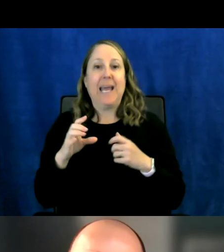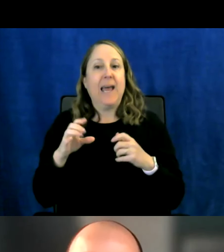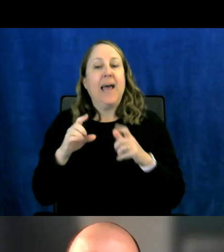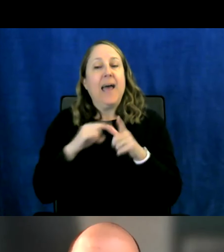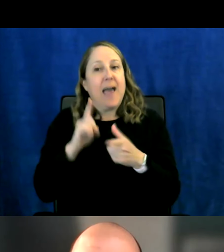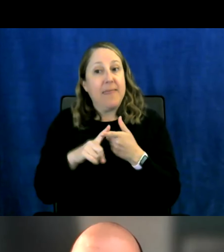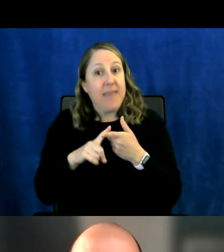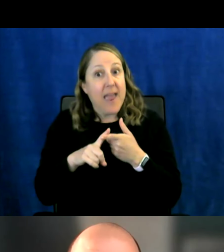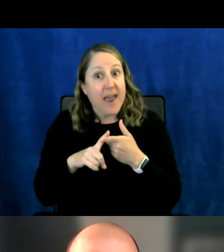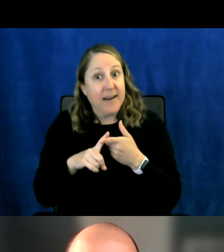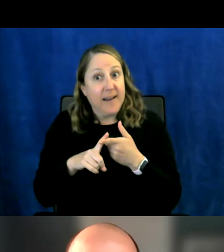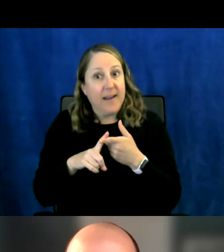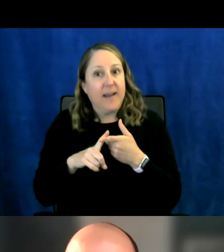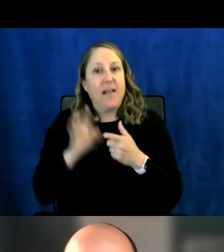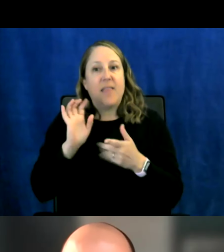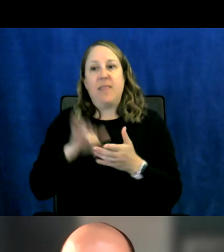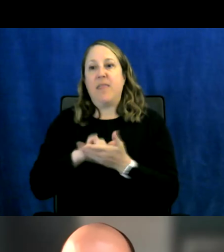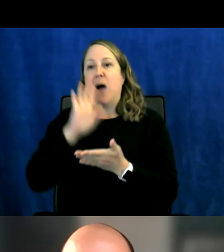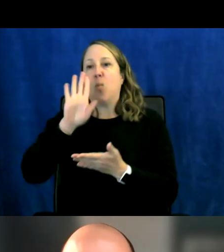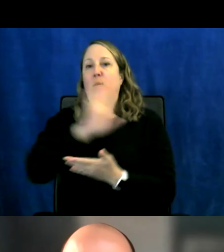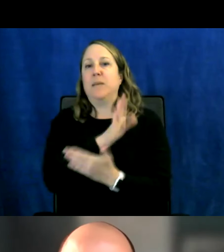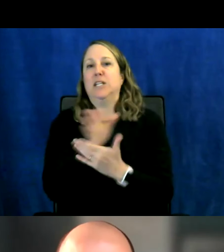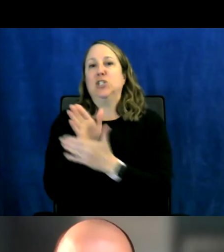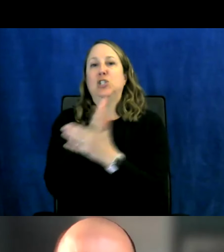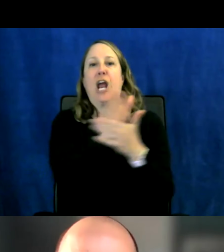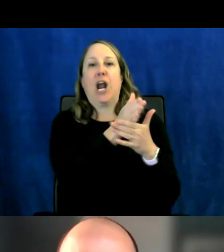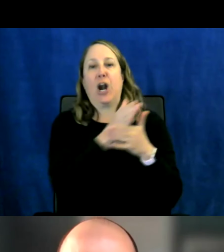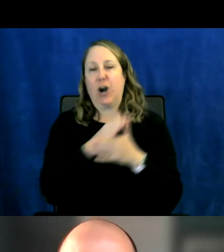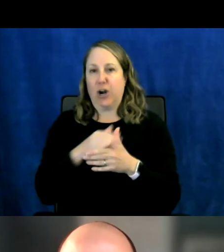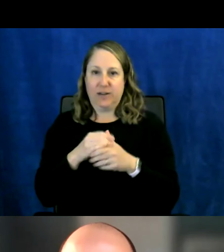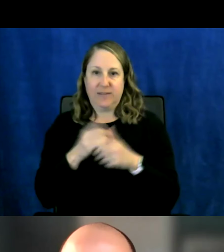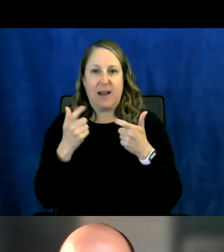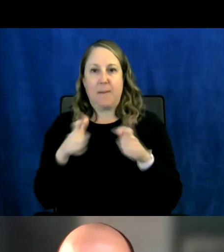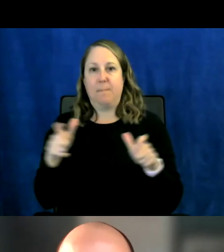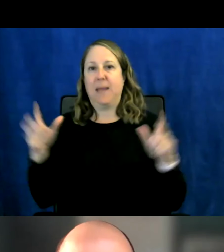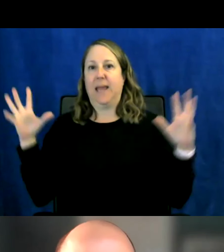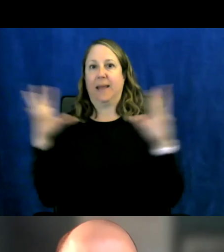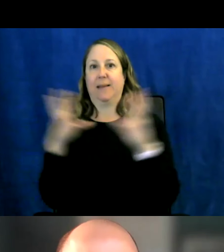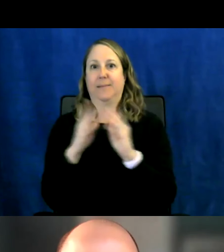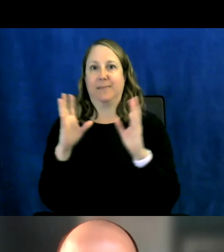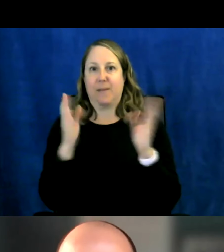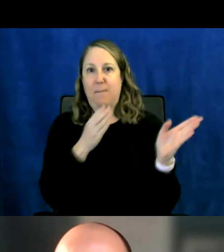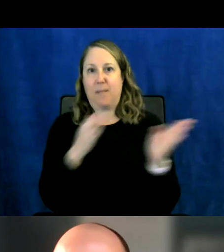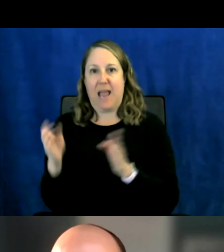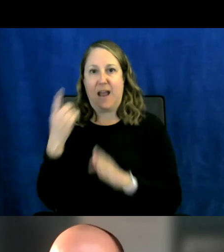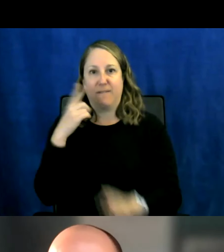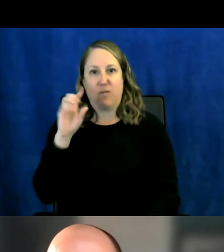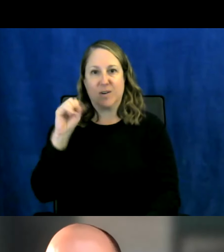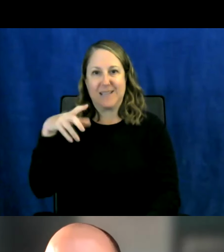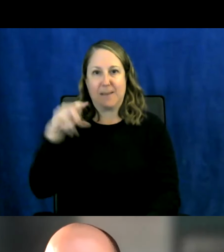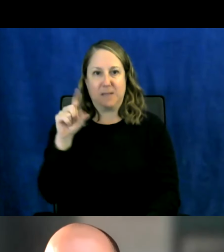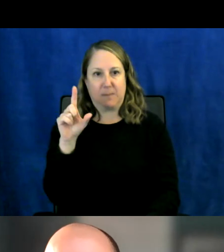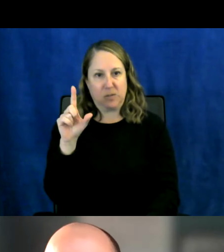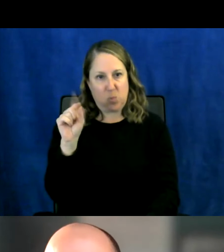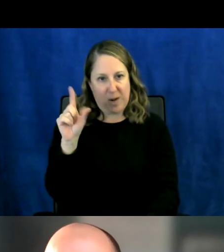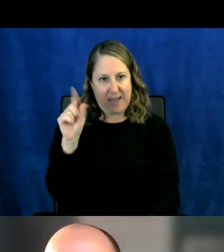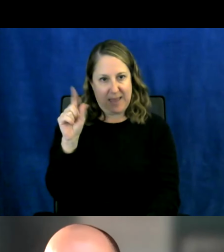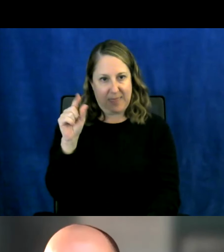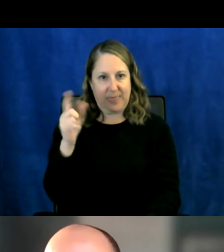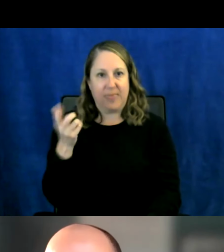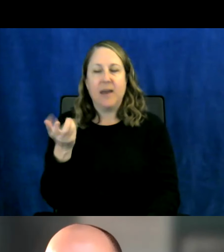big news is that would all be shared as part of a big convening that's being planned for September 20th. I think there's a slide up about this.